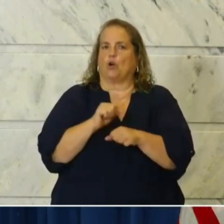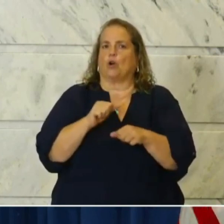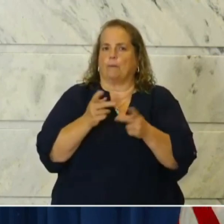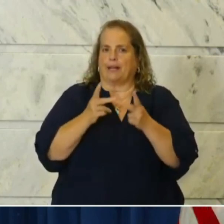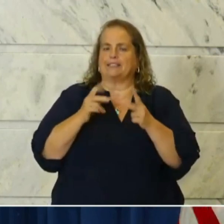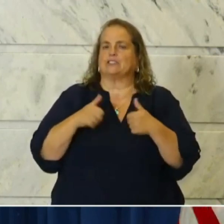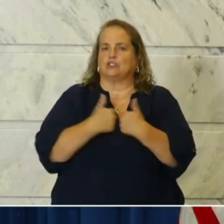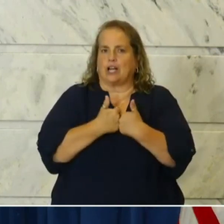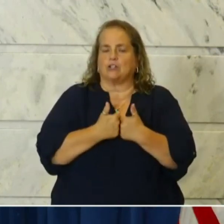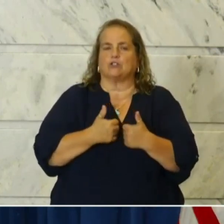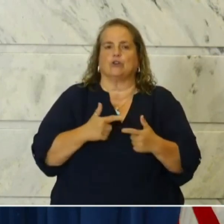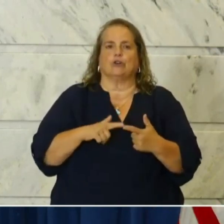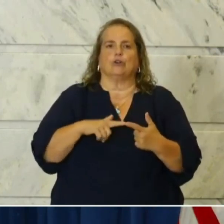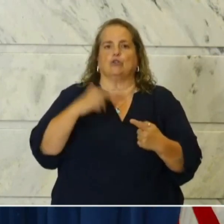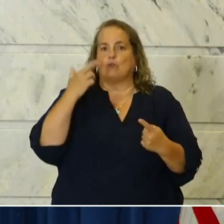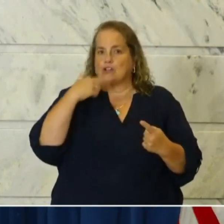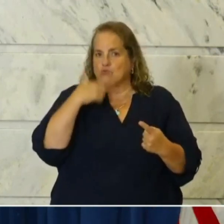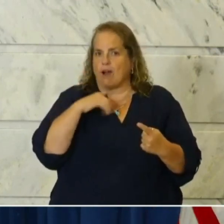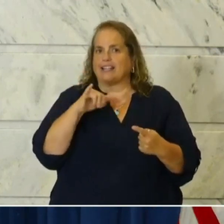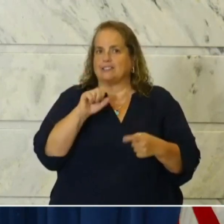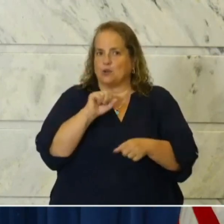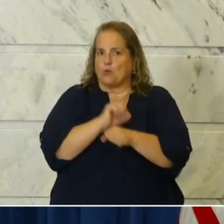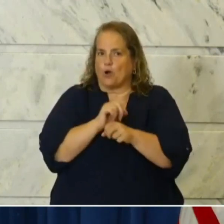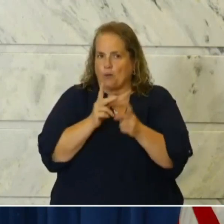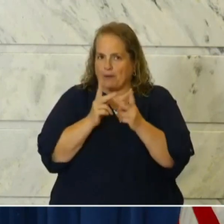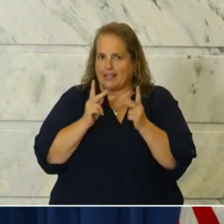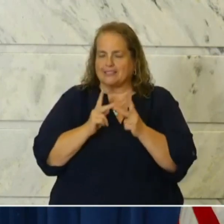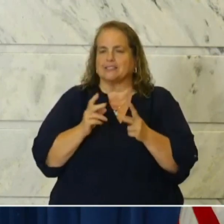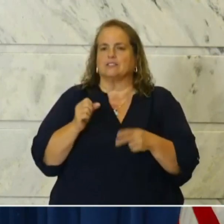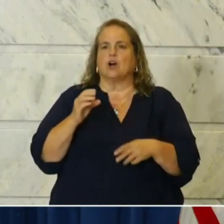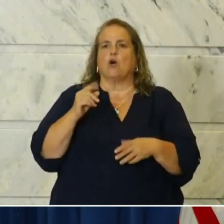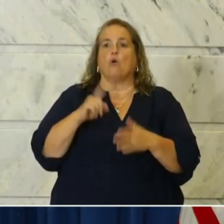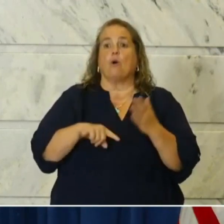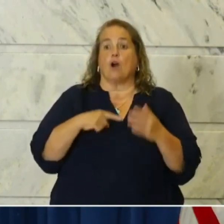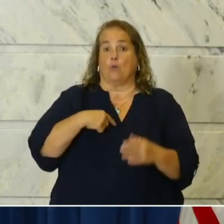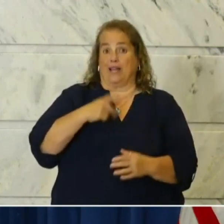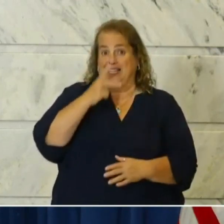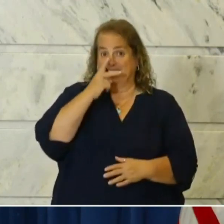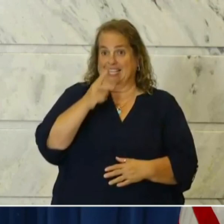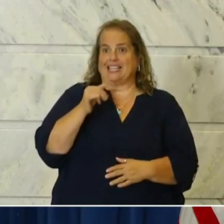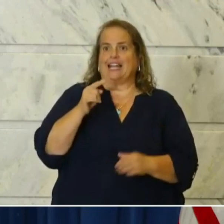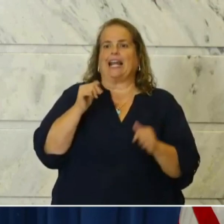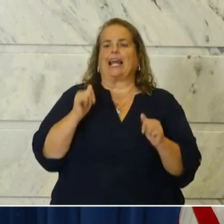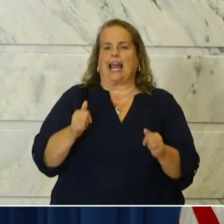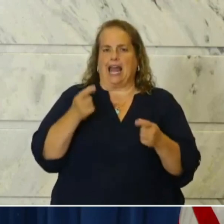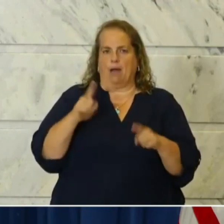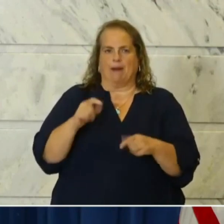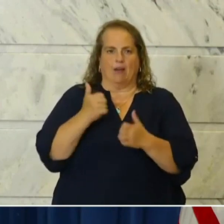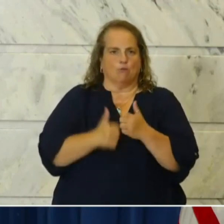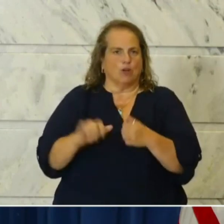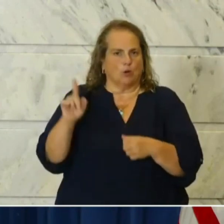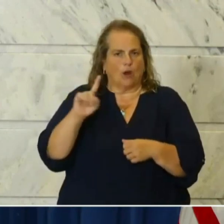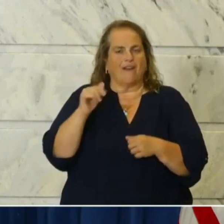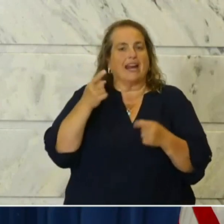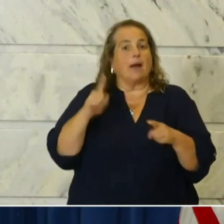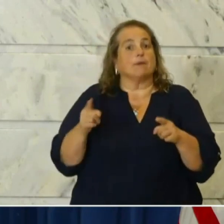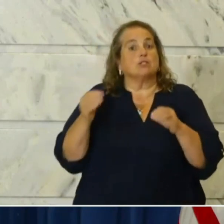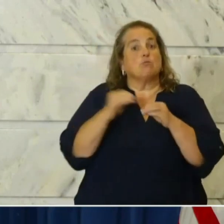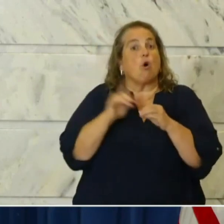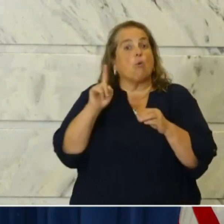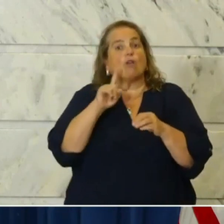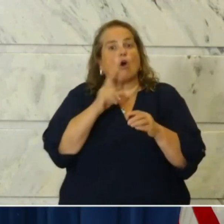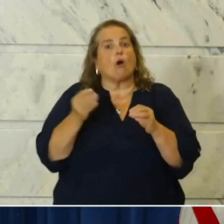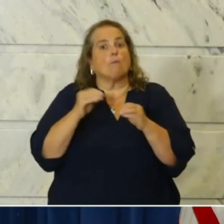is a workplace. But what we see is that it can happen everywhere. It happens more where there are